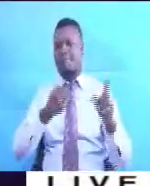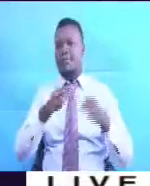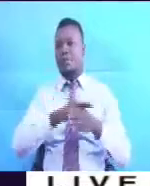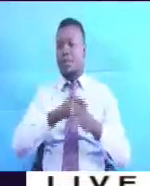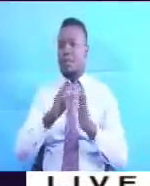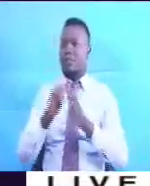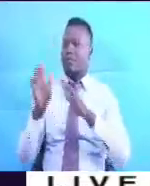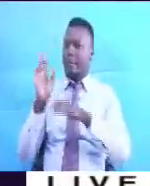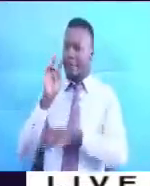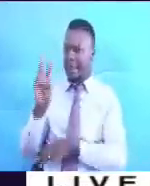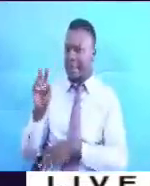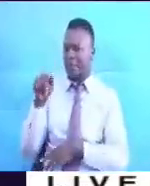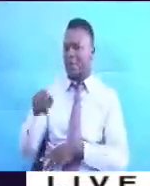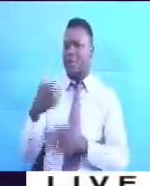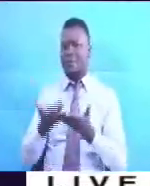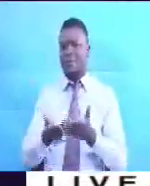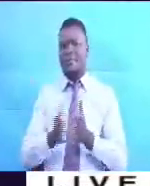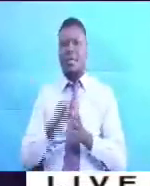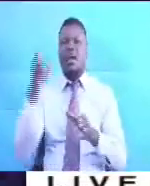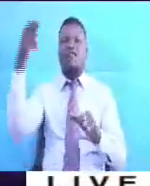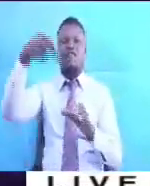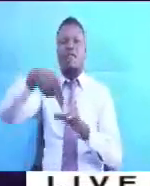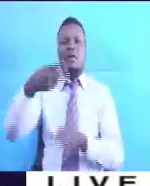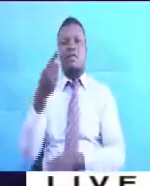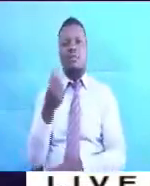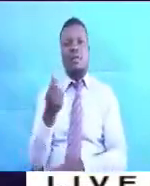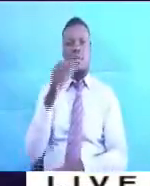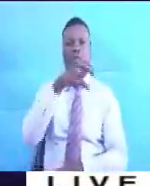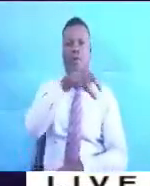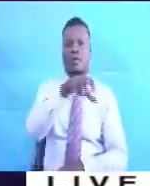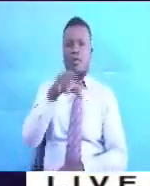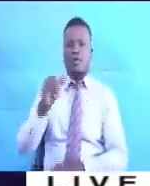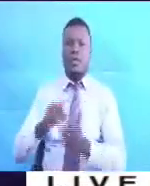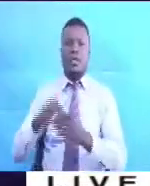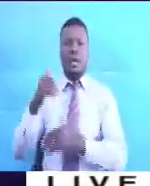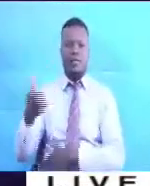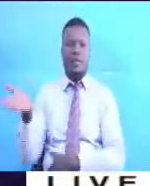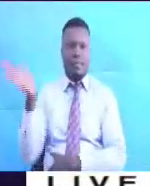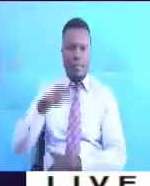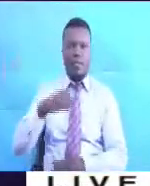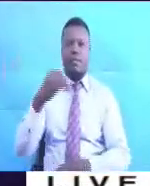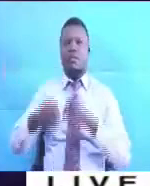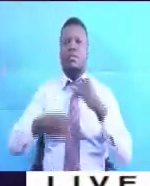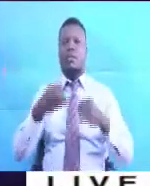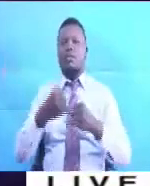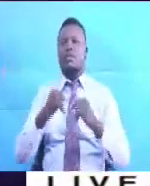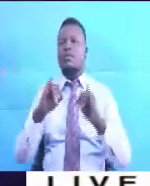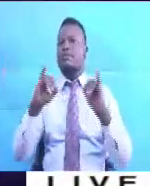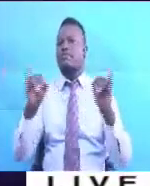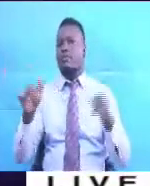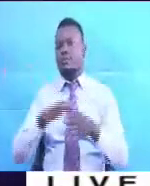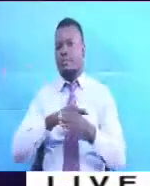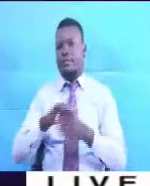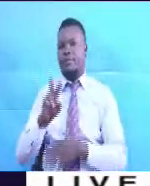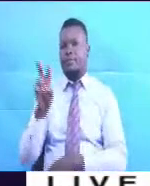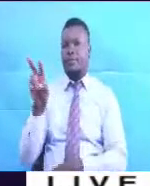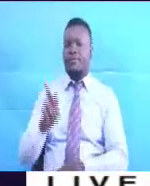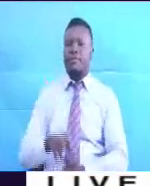at today's fuel prices at different fuel pumps. We'll return with international business news. Stay with us.